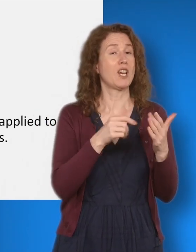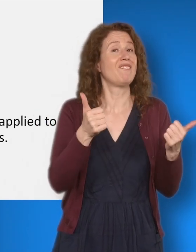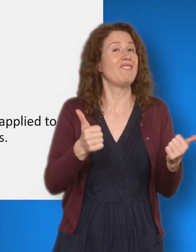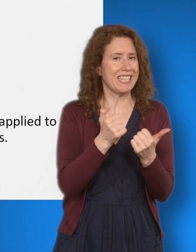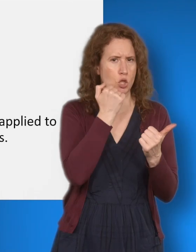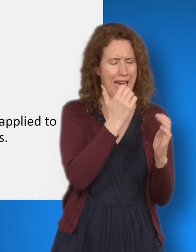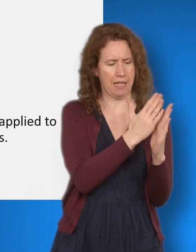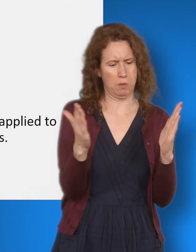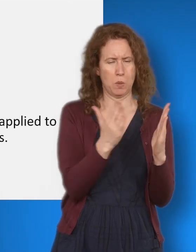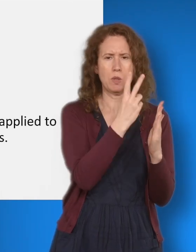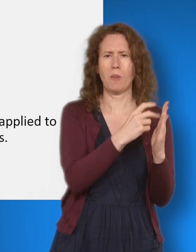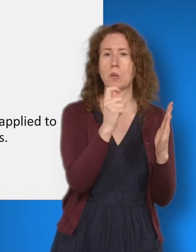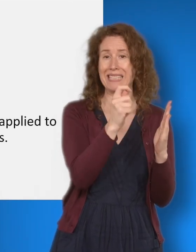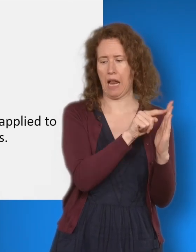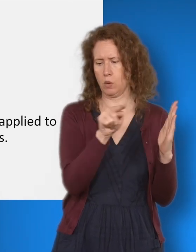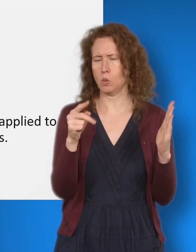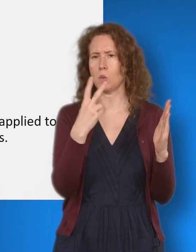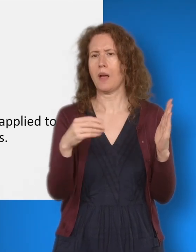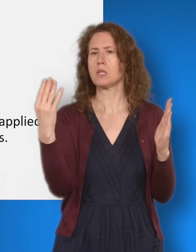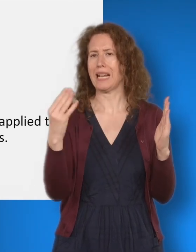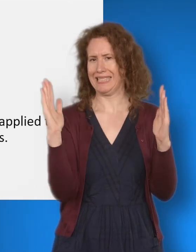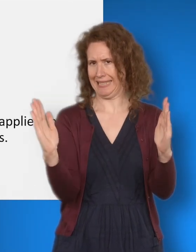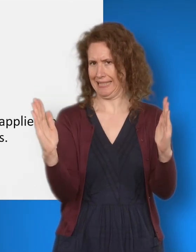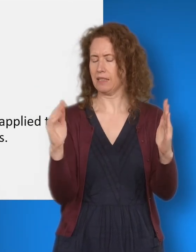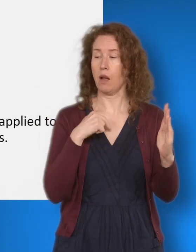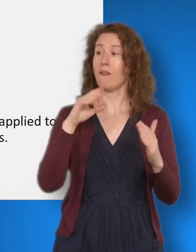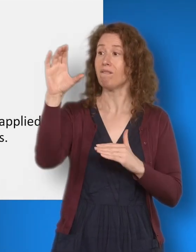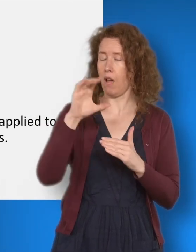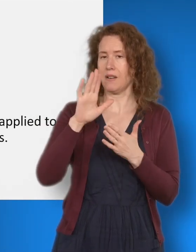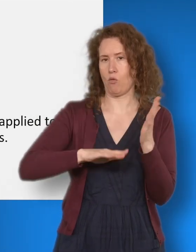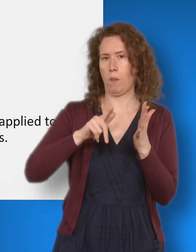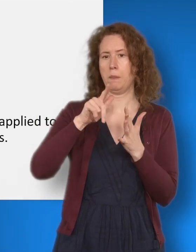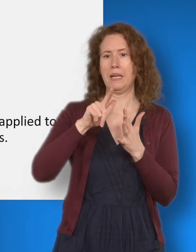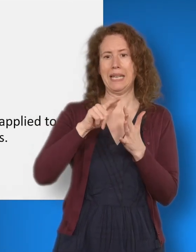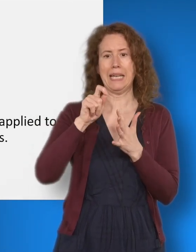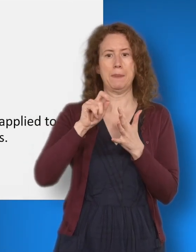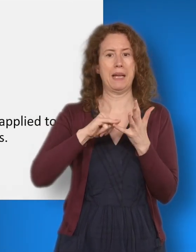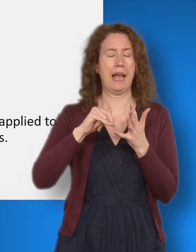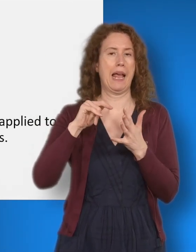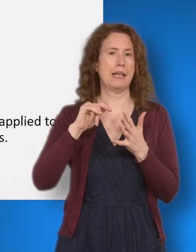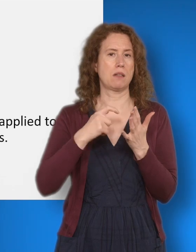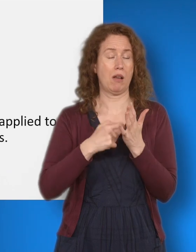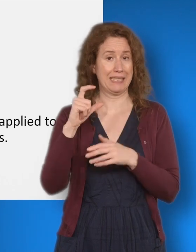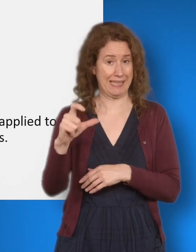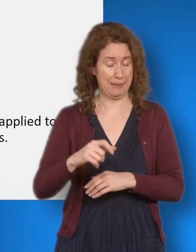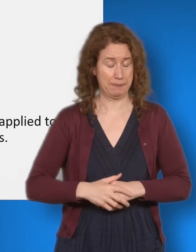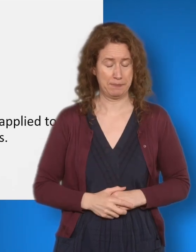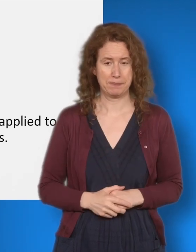between 2010 and 2019 that were funded by EPSRC. There